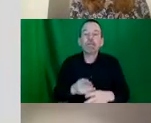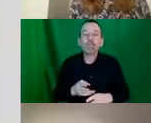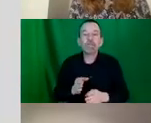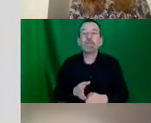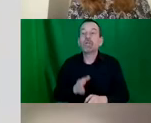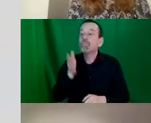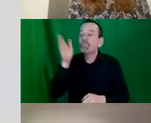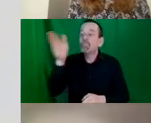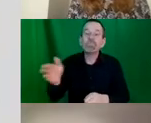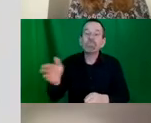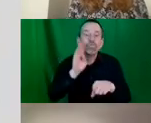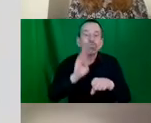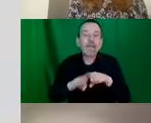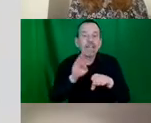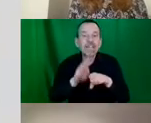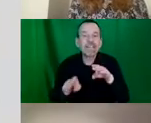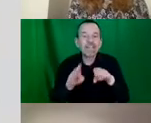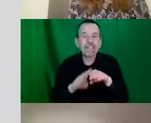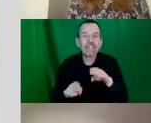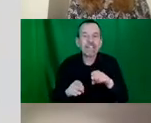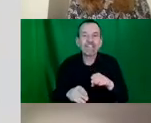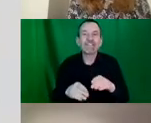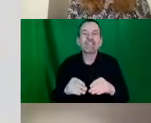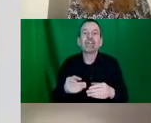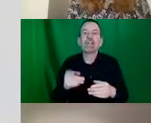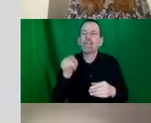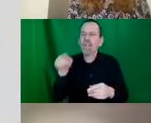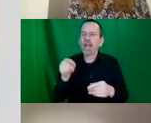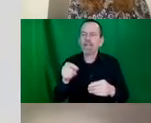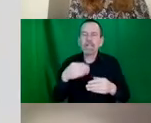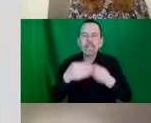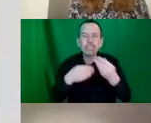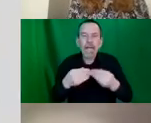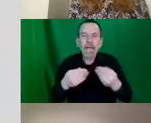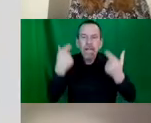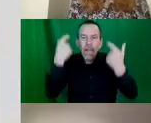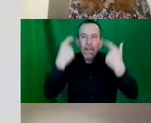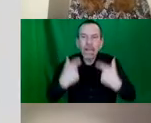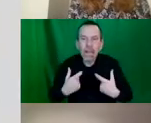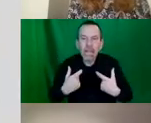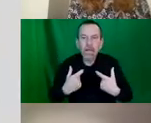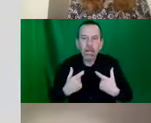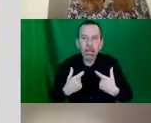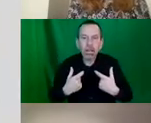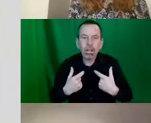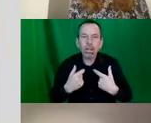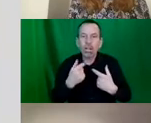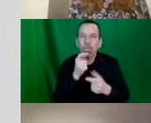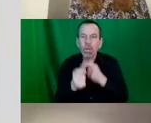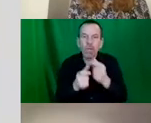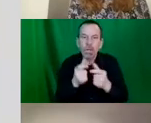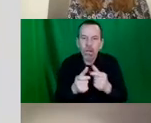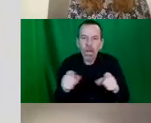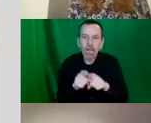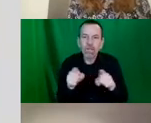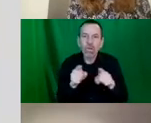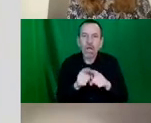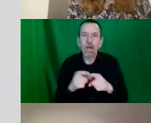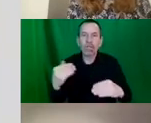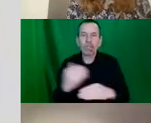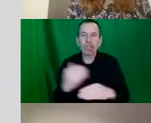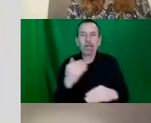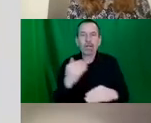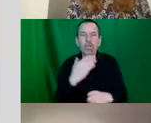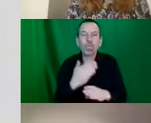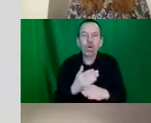training. This explains the legal framework as well as the library policy and best professional practice relating to cultural property when acquiring a new